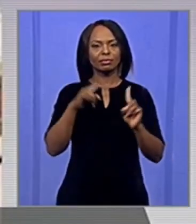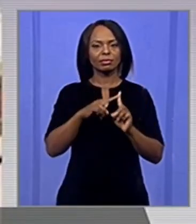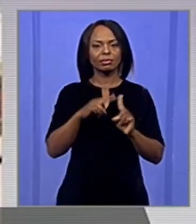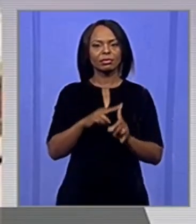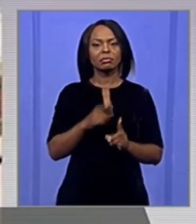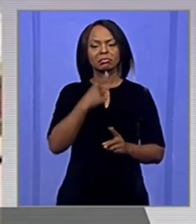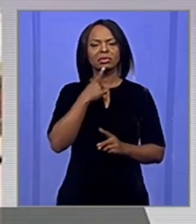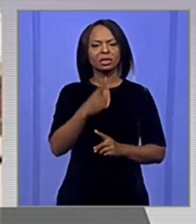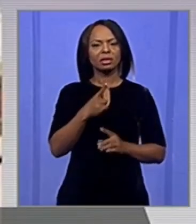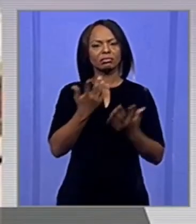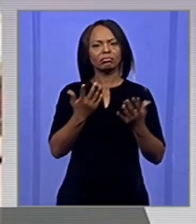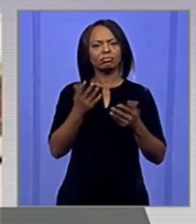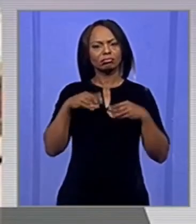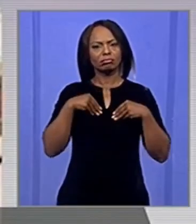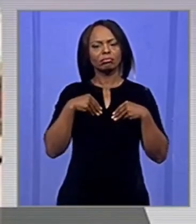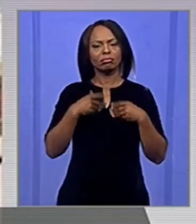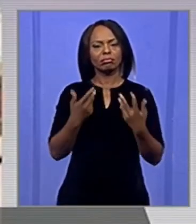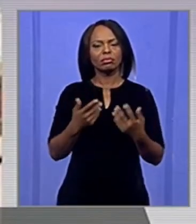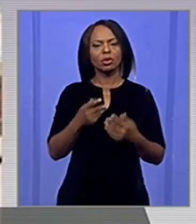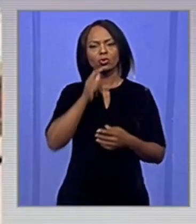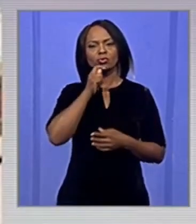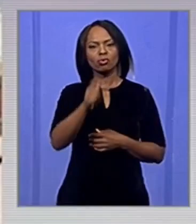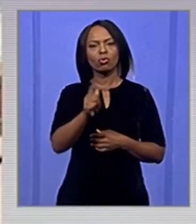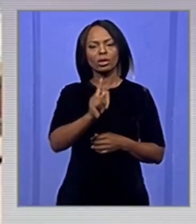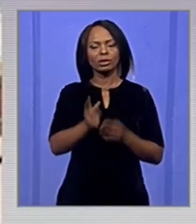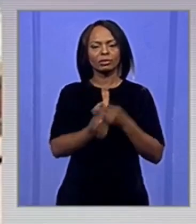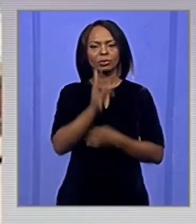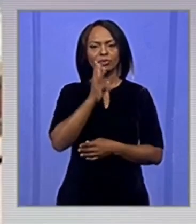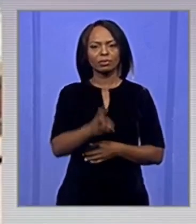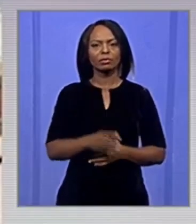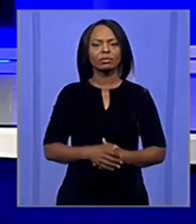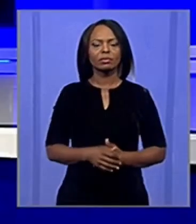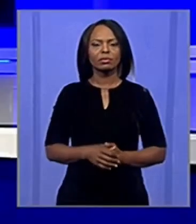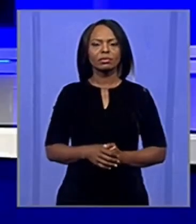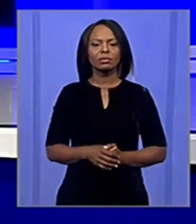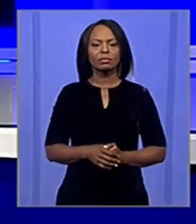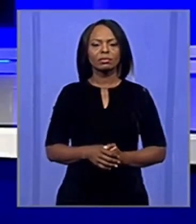then we'll know what the real truth is.